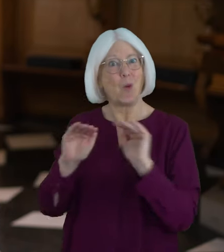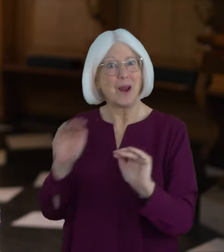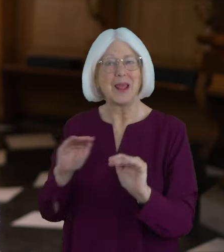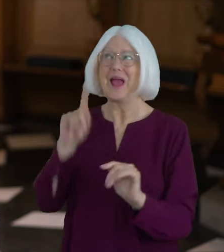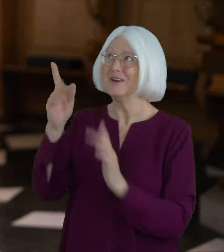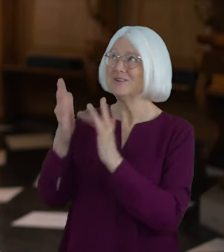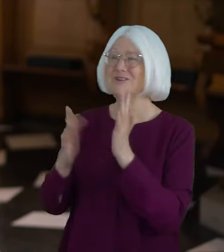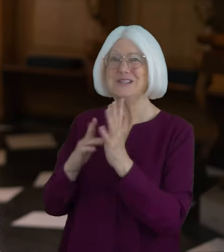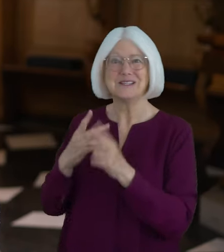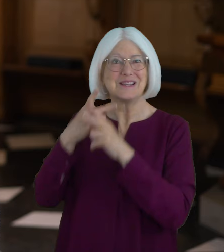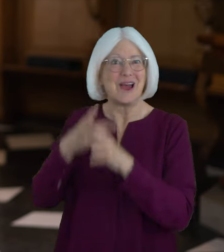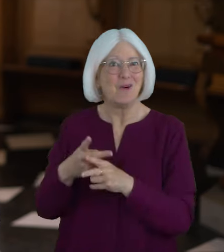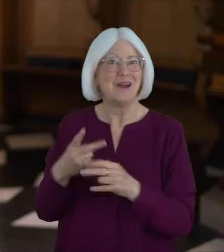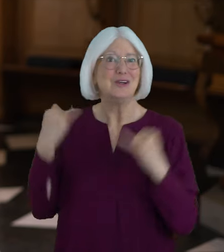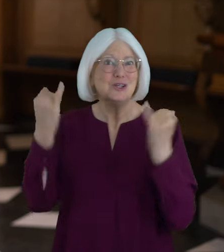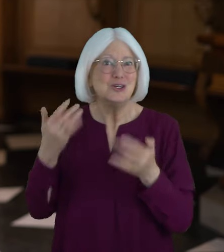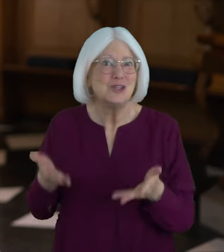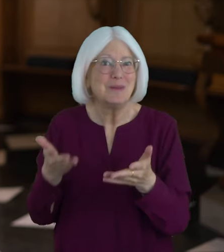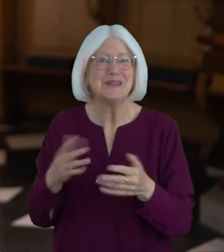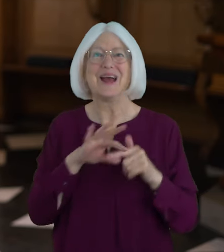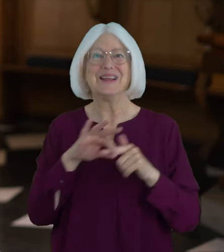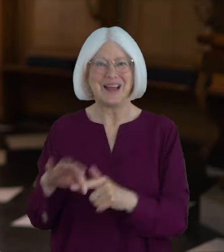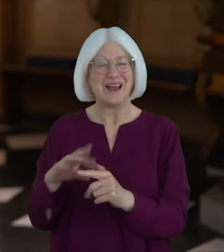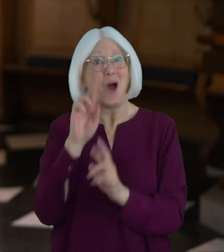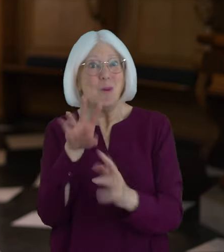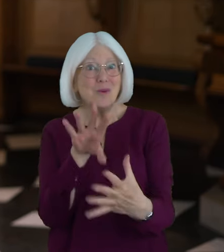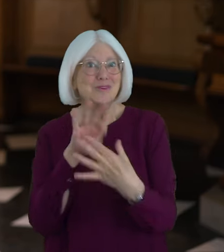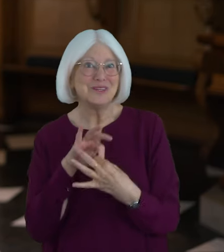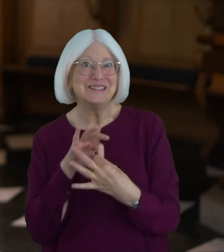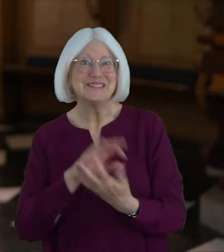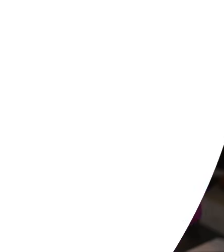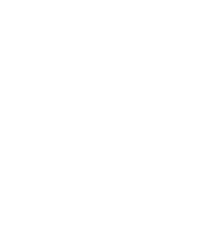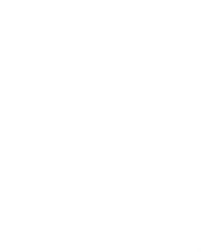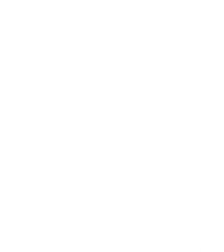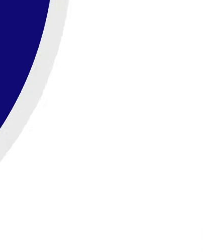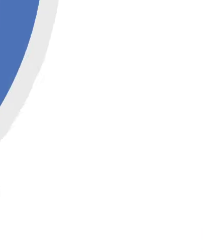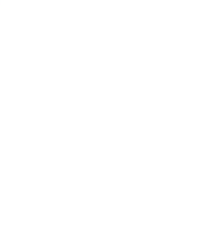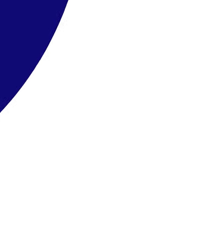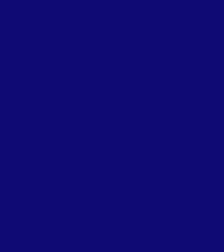calling and Jesus, our shepherd and our guide. I really hope you can join us.